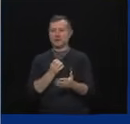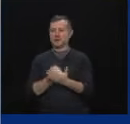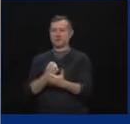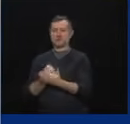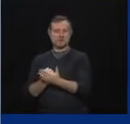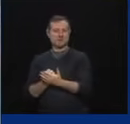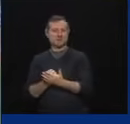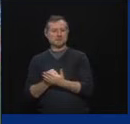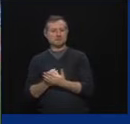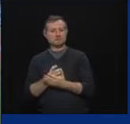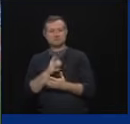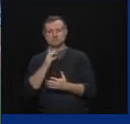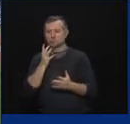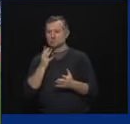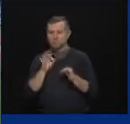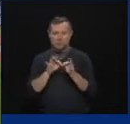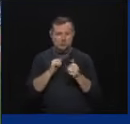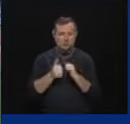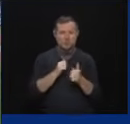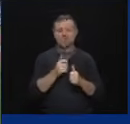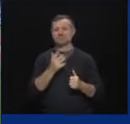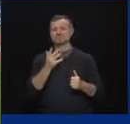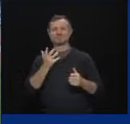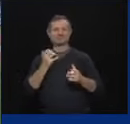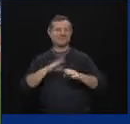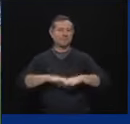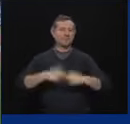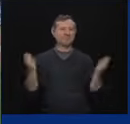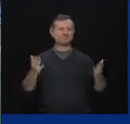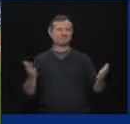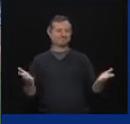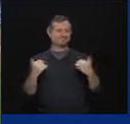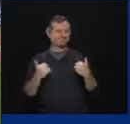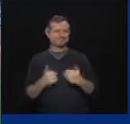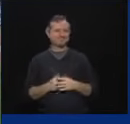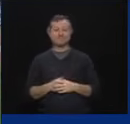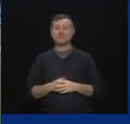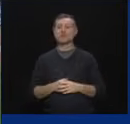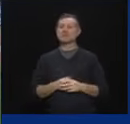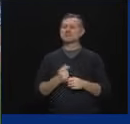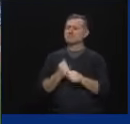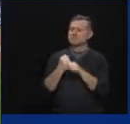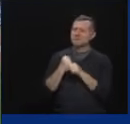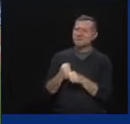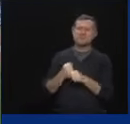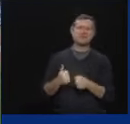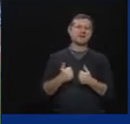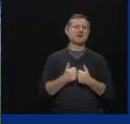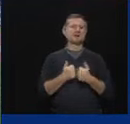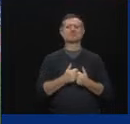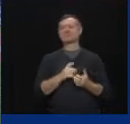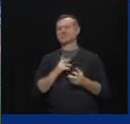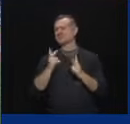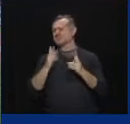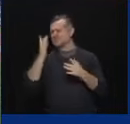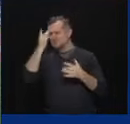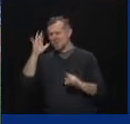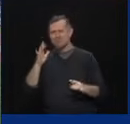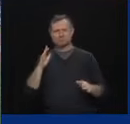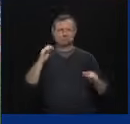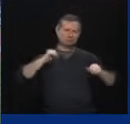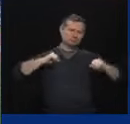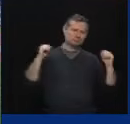night to get that Broadway open again. Went to baseball games, people being very smart again as well, and wearing their